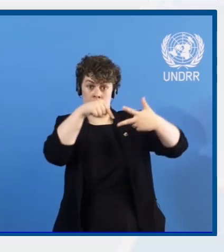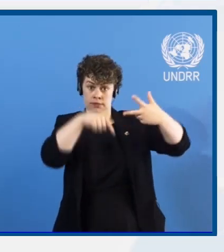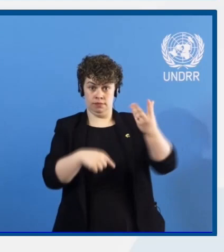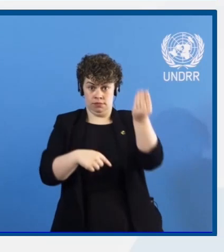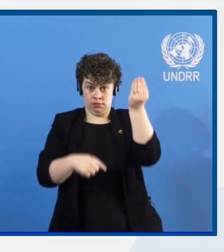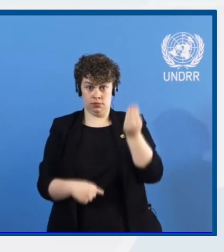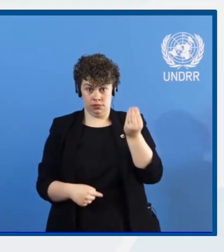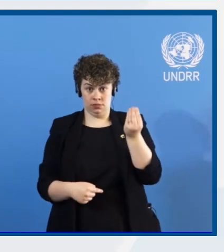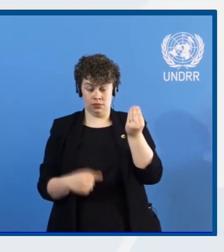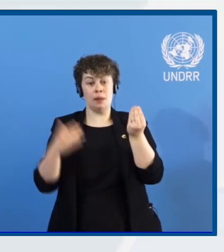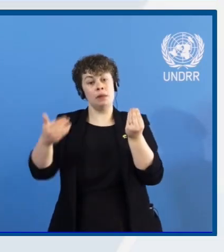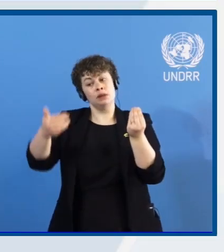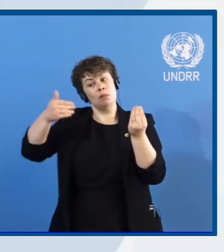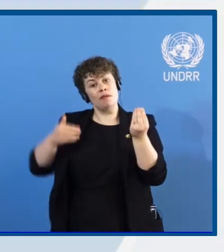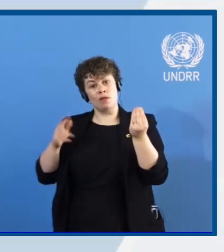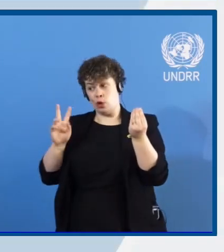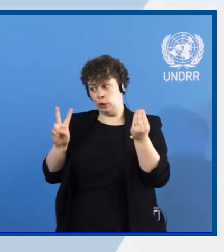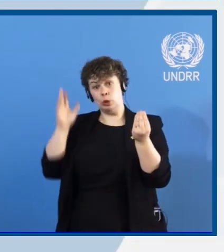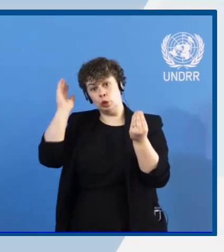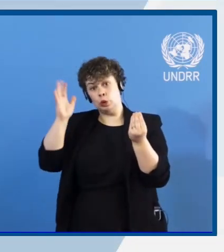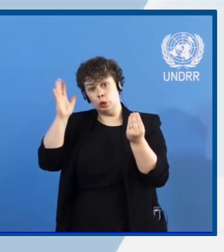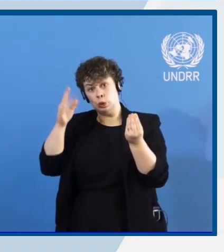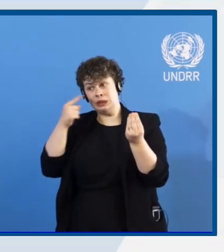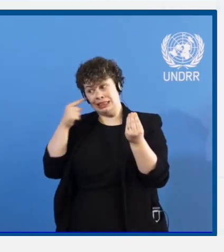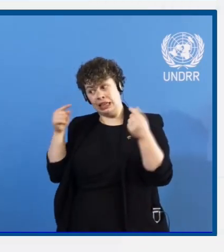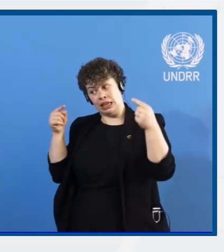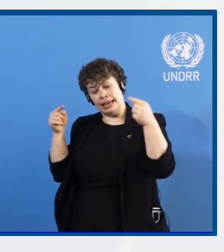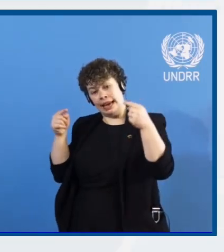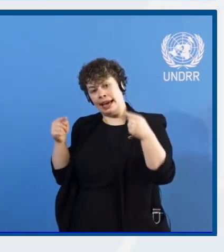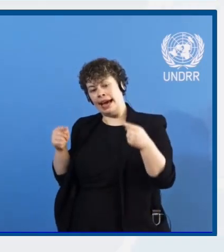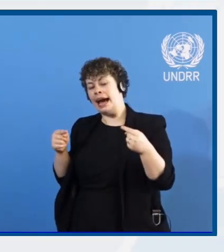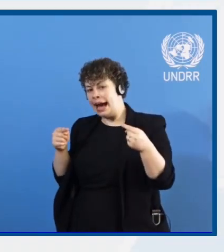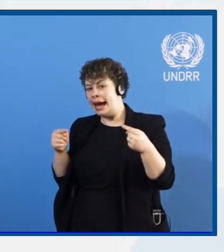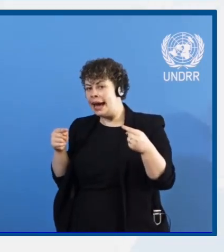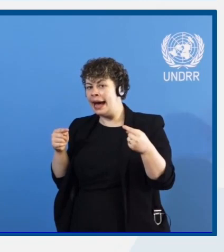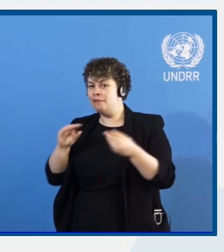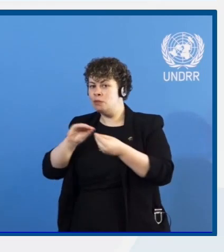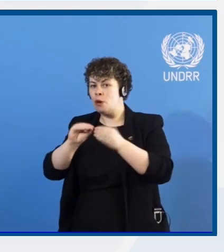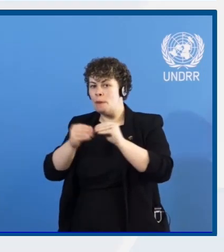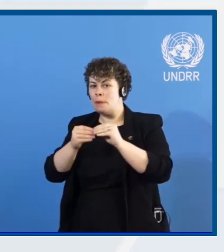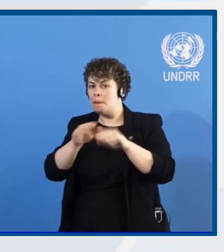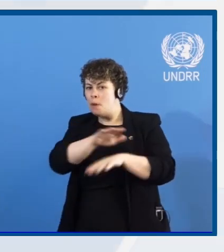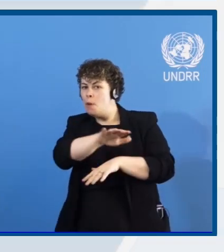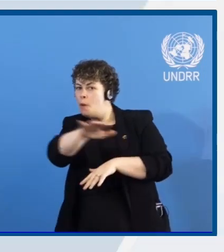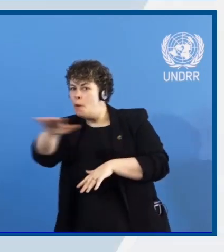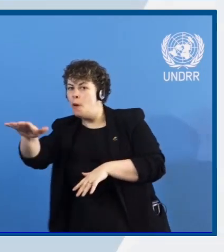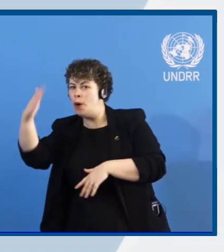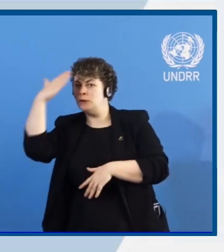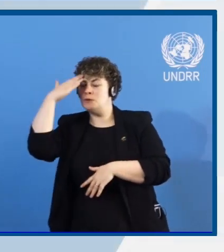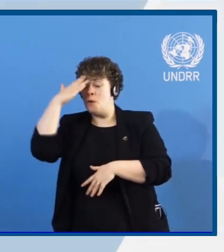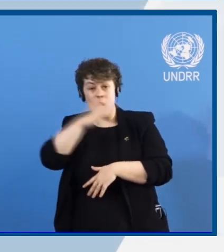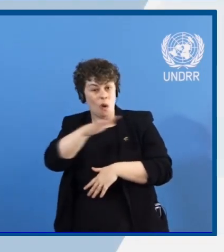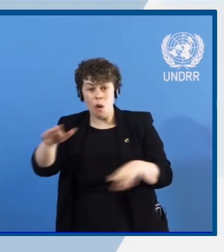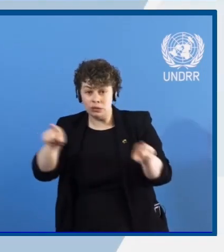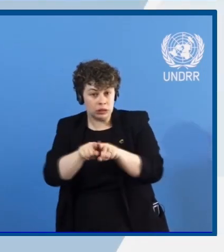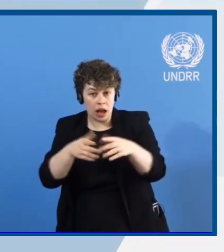panelists, you can see that there are some issues that are in common. First of all, the obstacle to